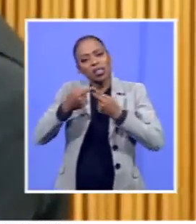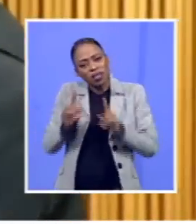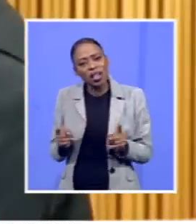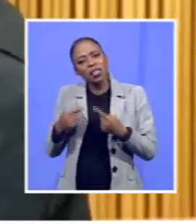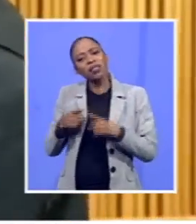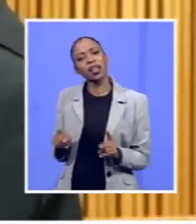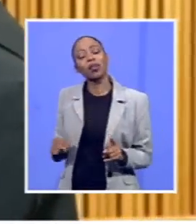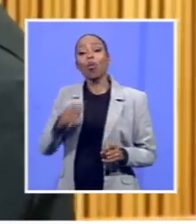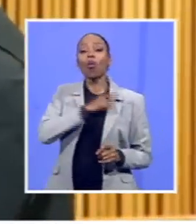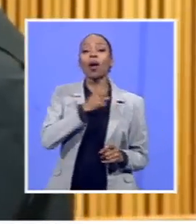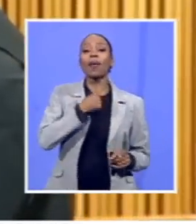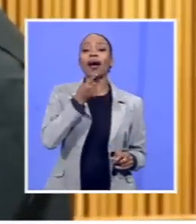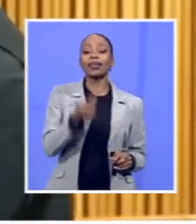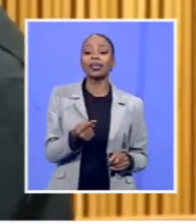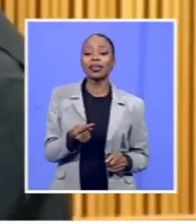that